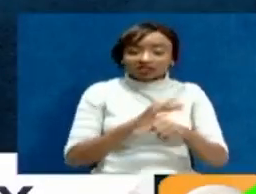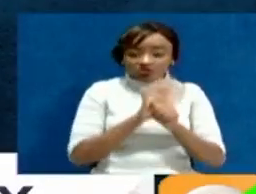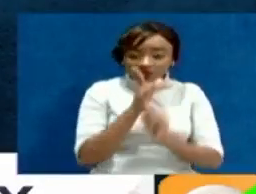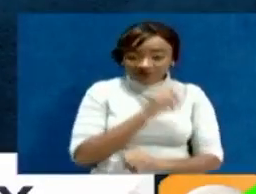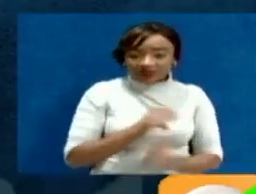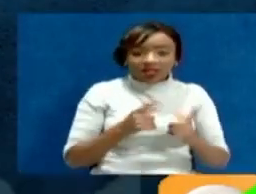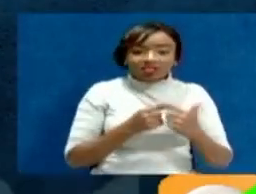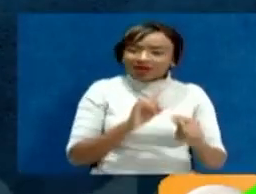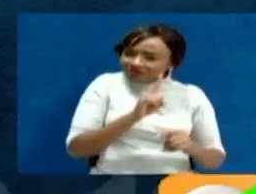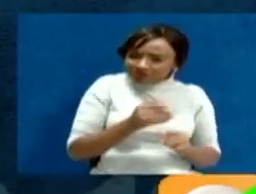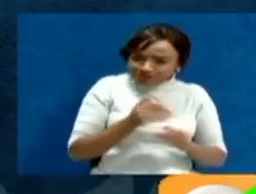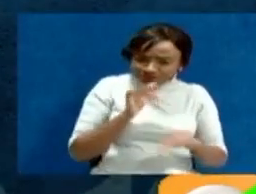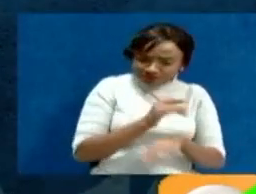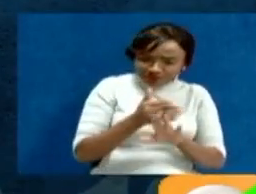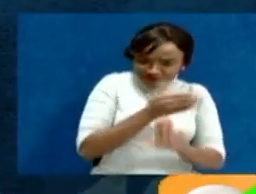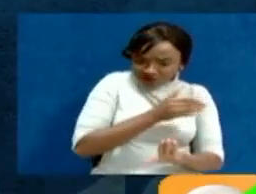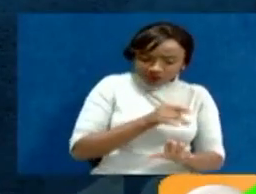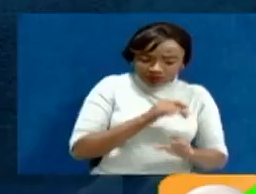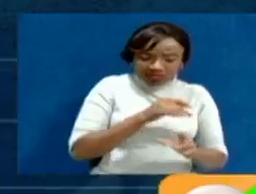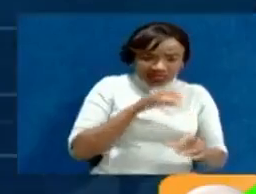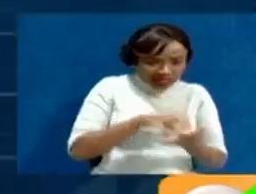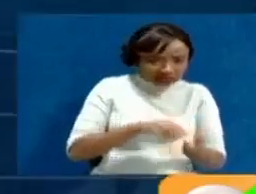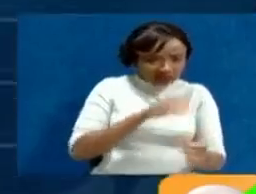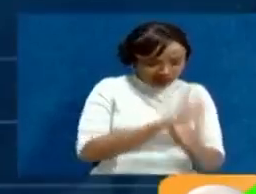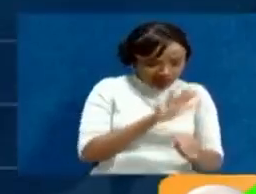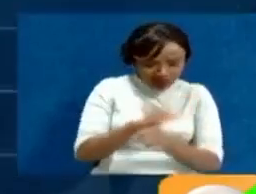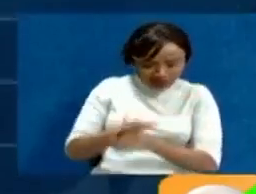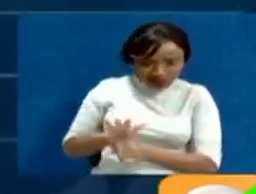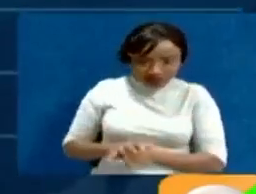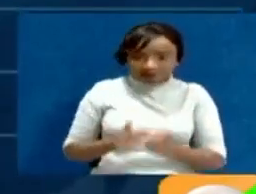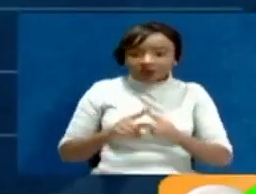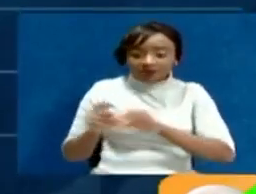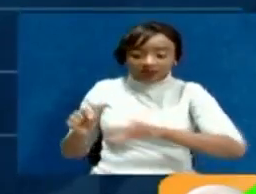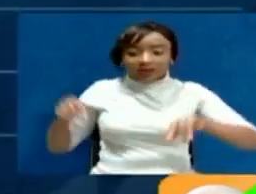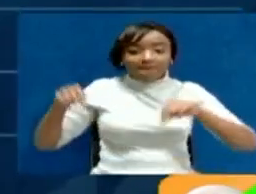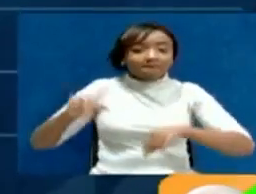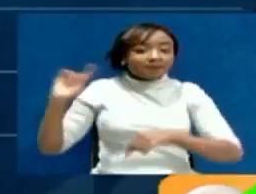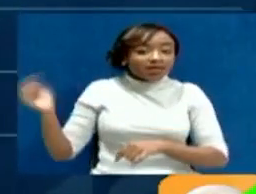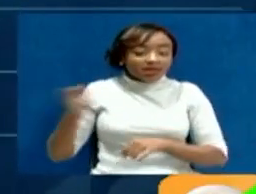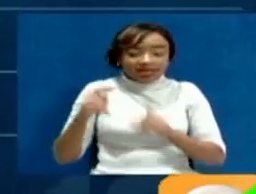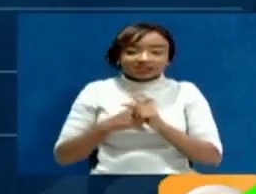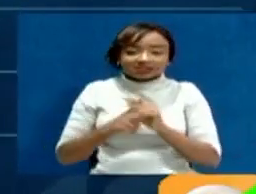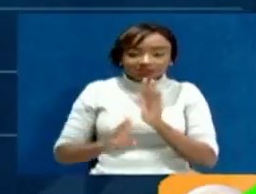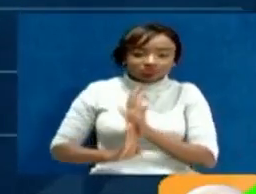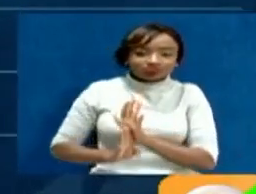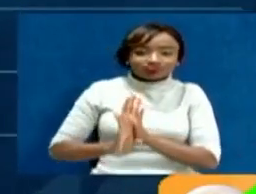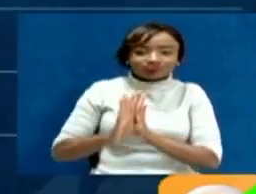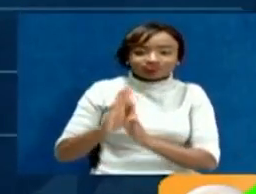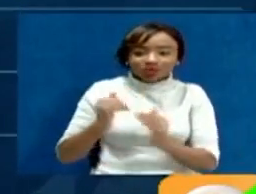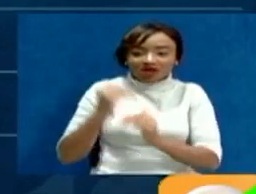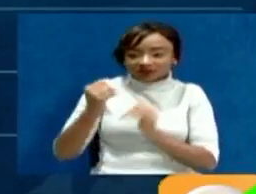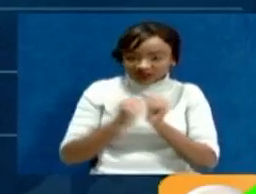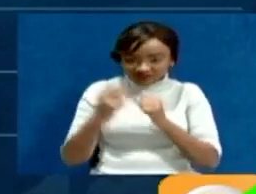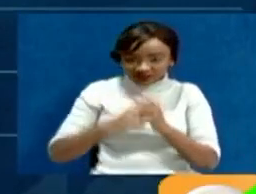virus. At the onset, there were very few cases and low transmission. Kenya's curve started to steadily rise from the 17th week.